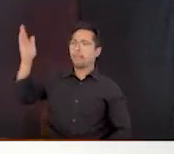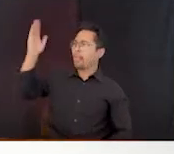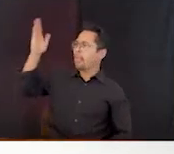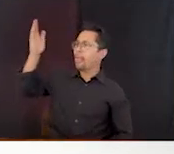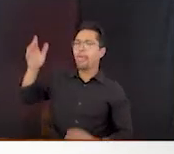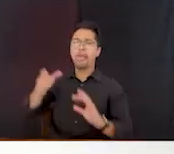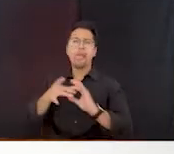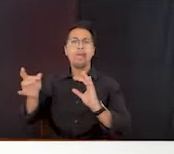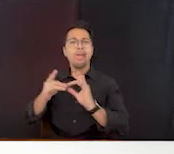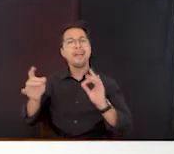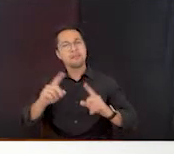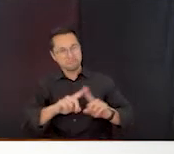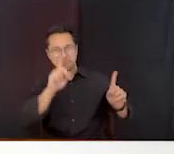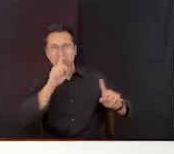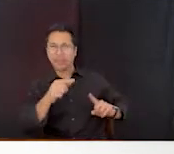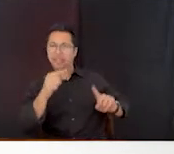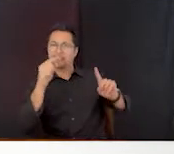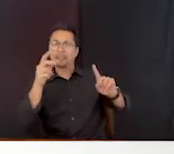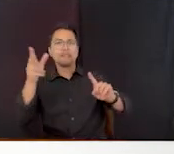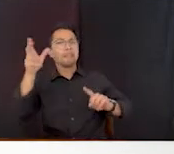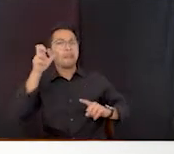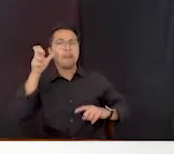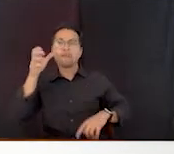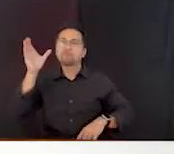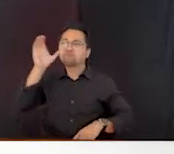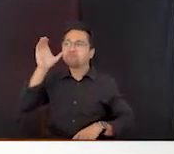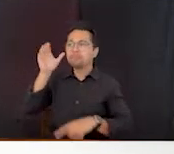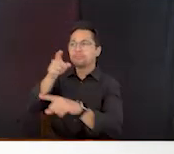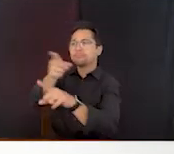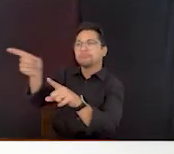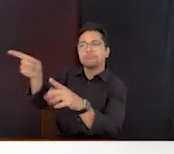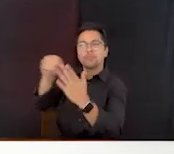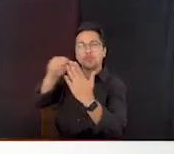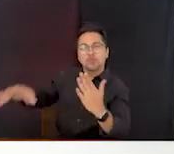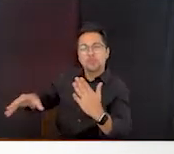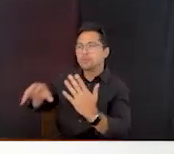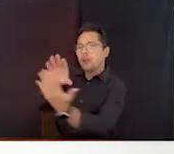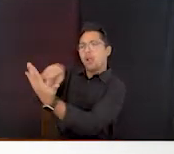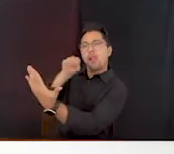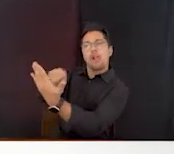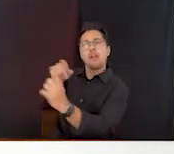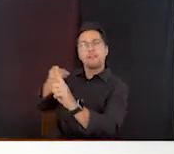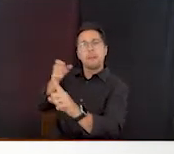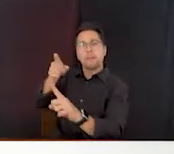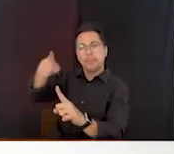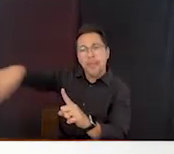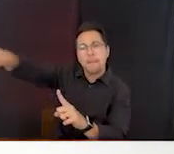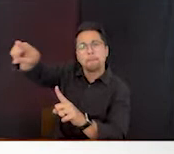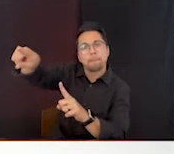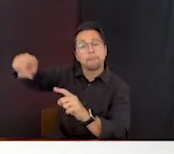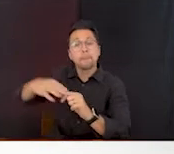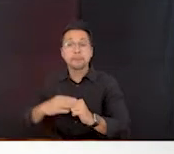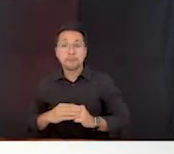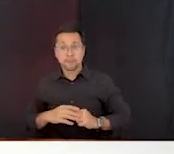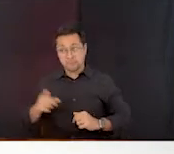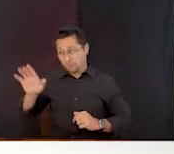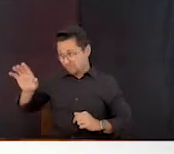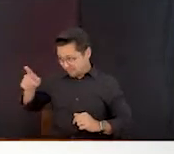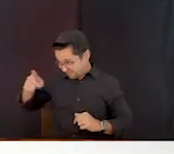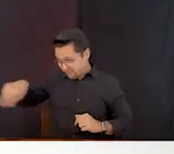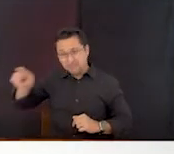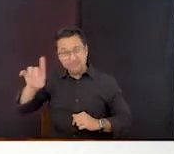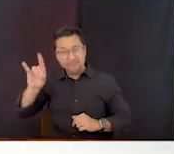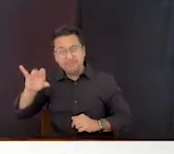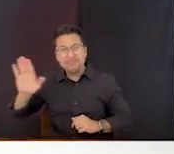together we're stronger. So in order to get this going, you didn't come here to hear